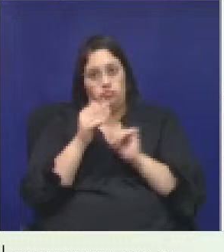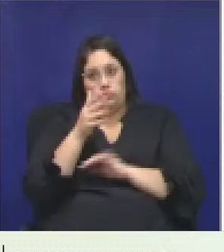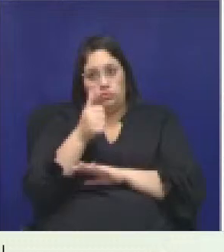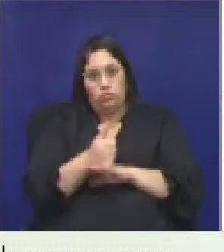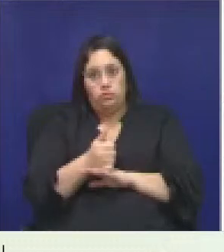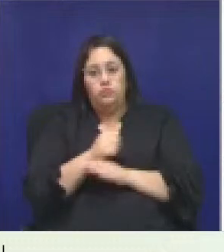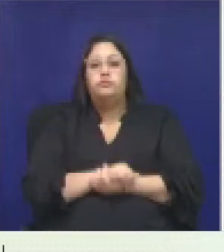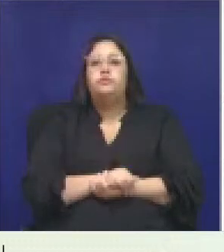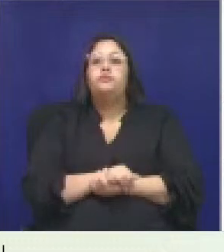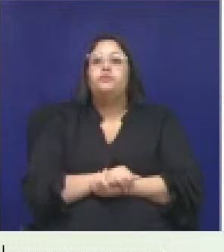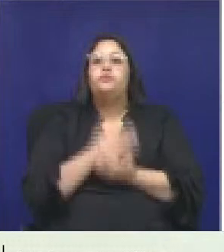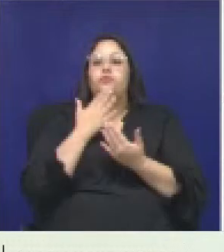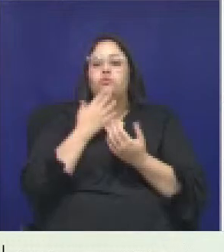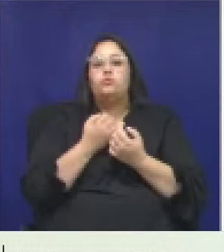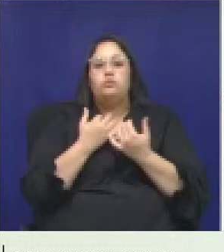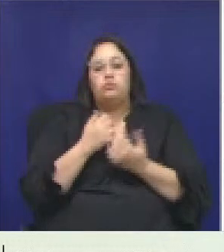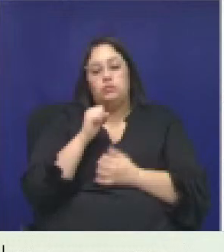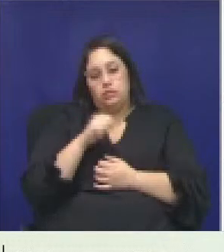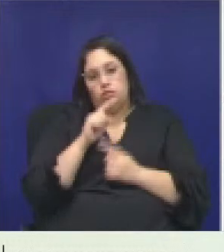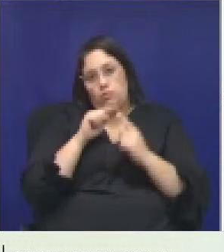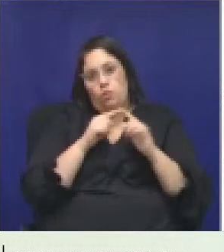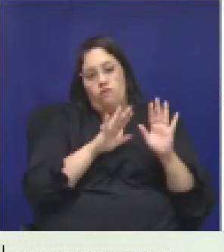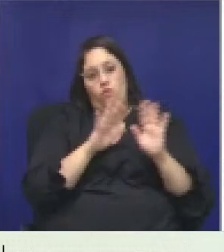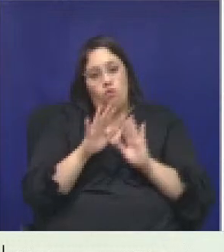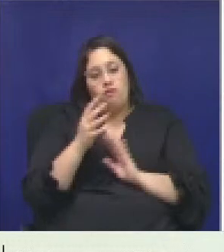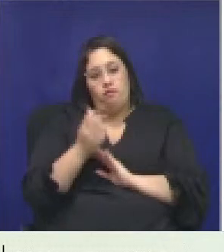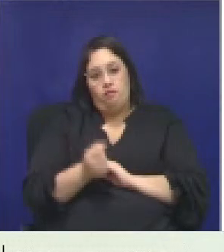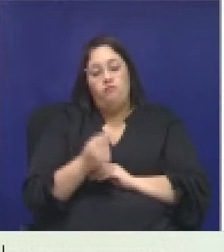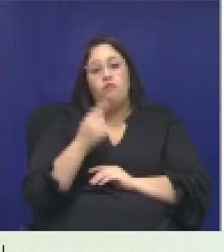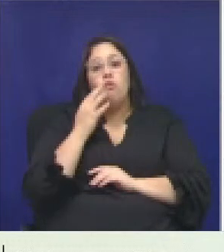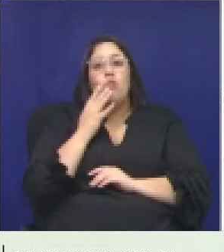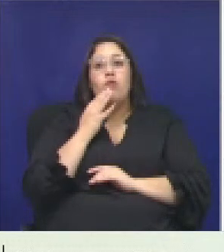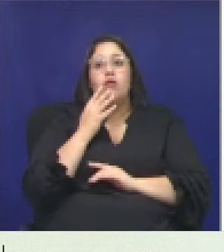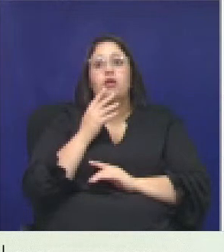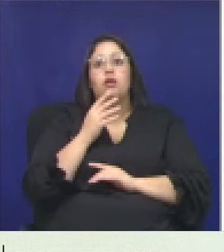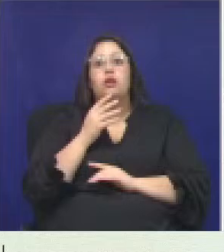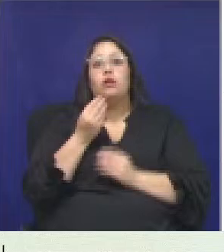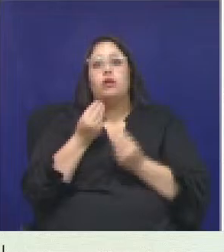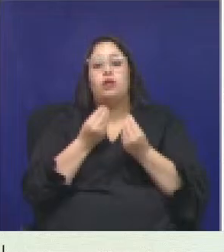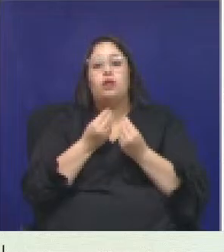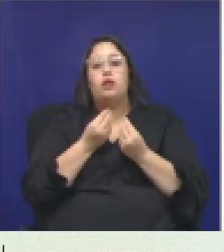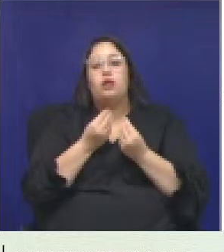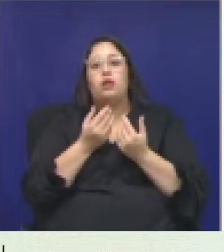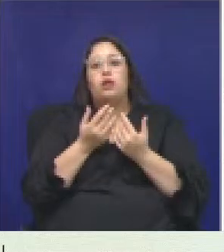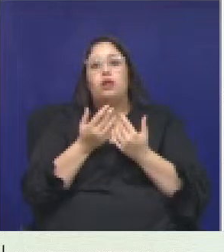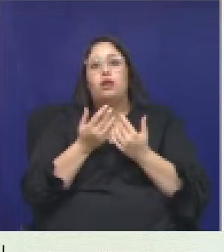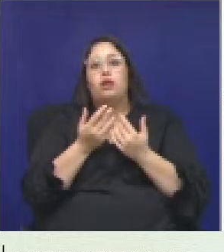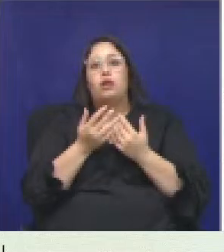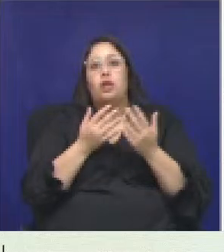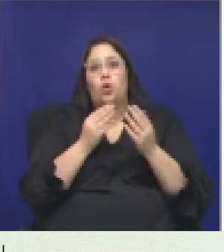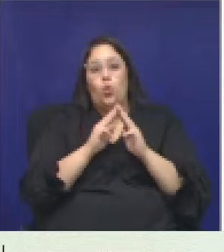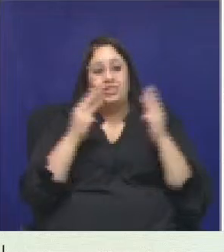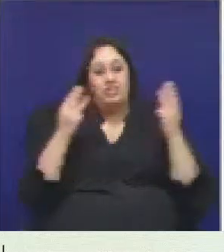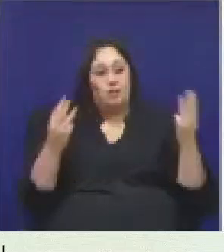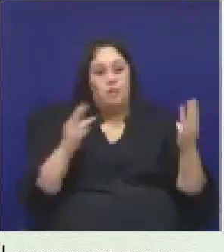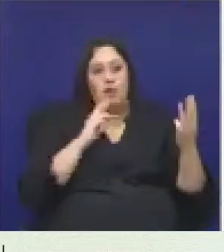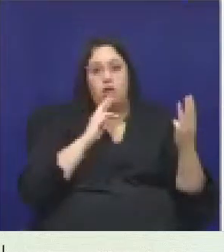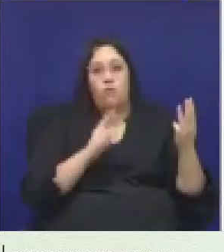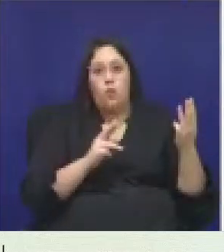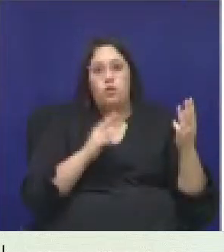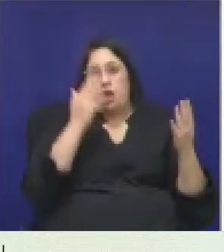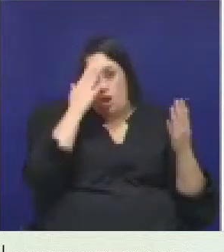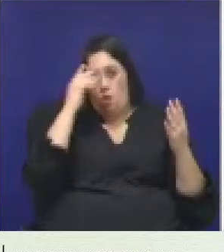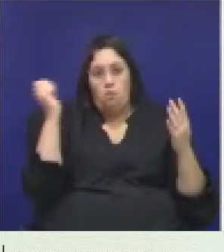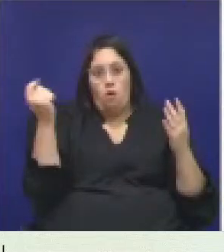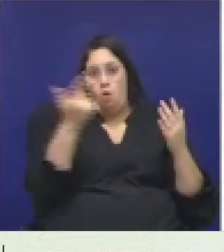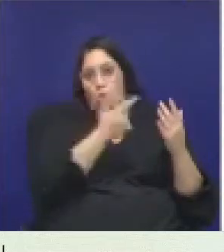seat. Thank you very much. Yes, it is a point of order that when an item is is in the newspapers, reported on and known by